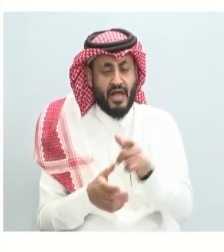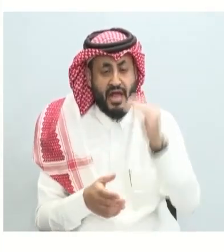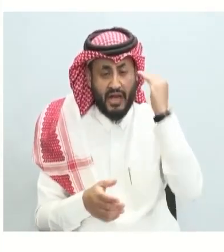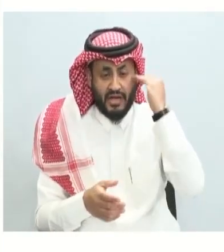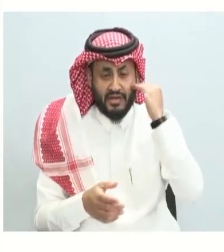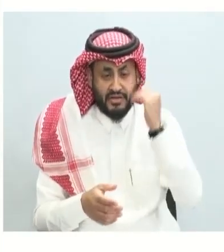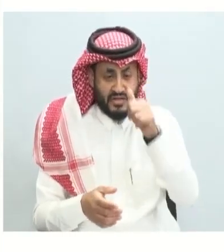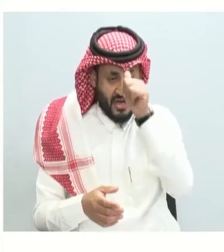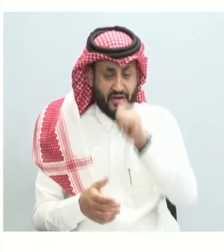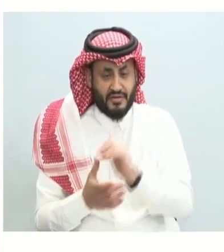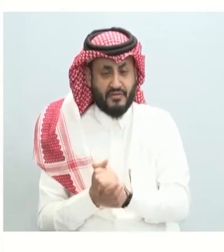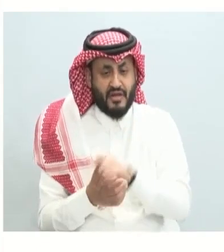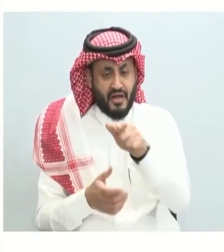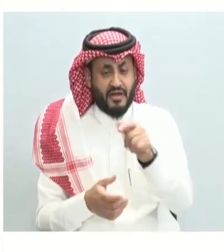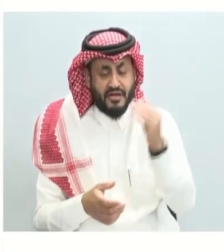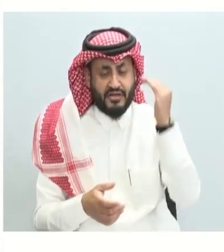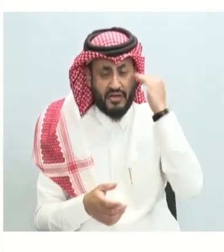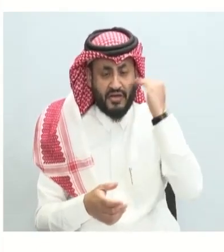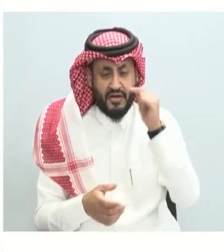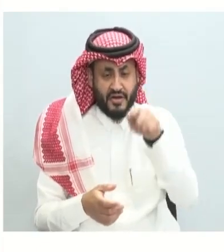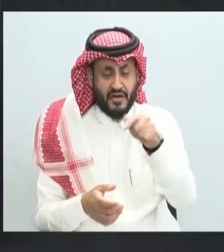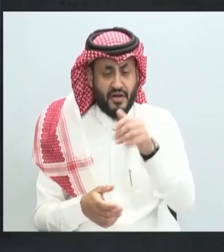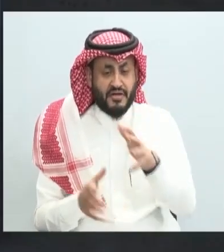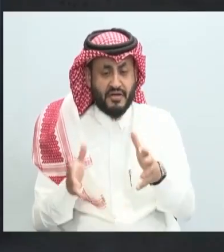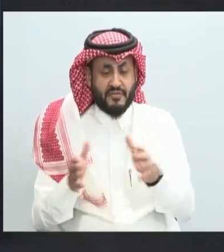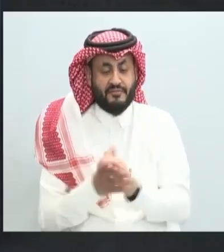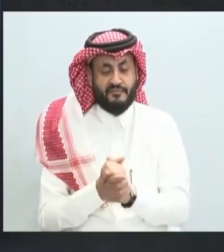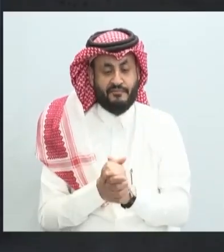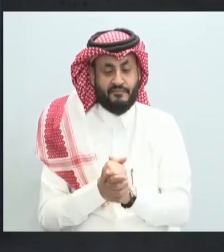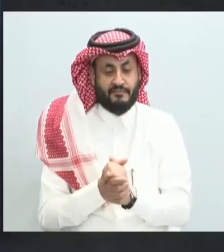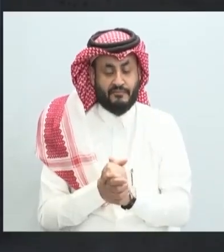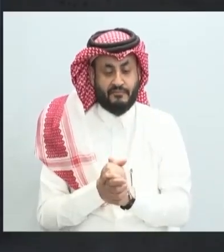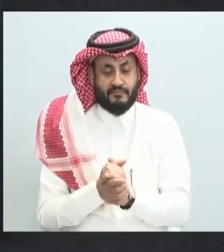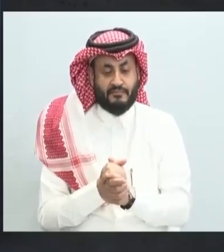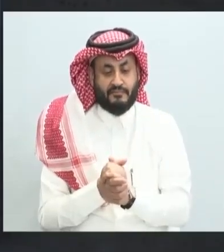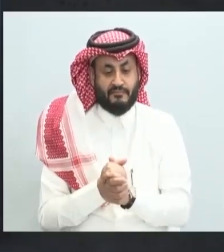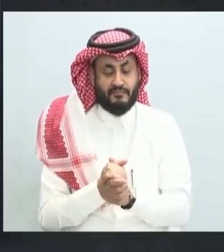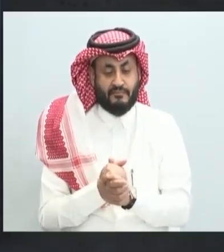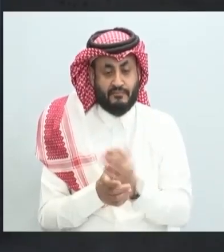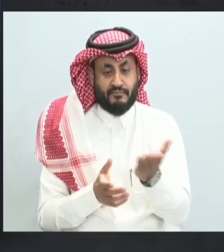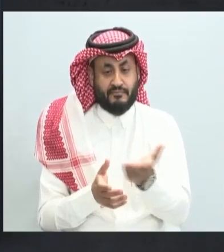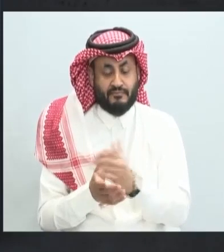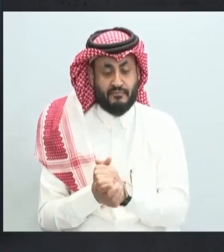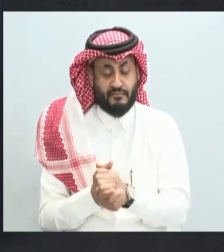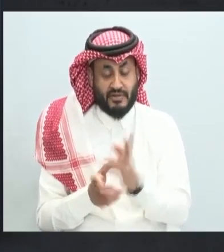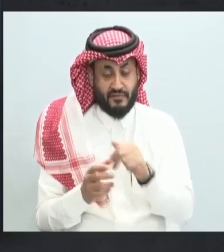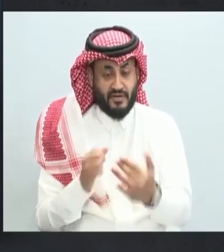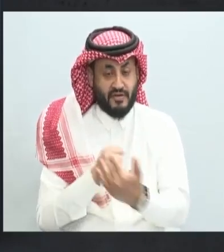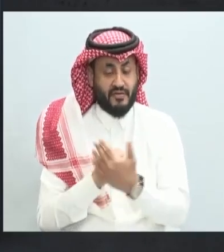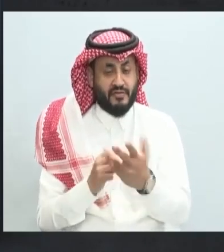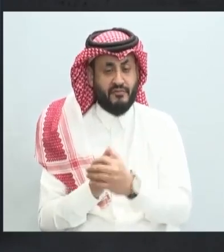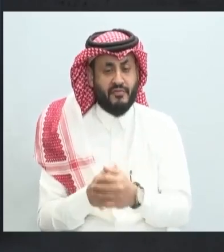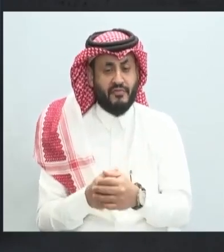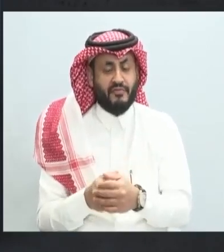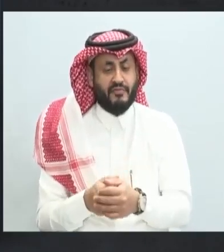angry and she is scared. So we have, in last chant, we have learned